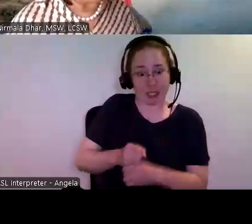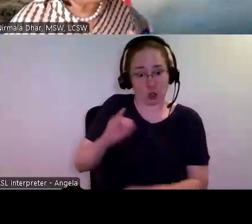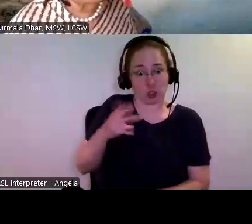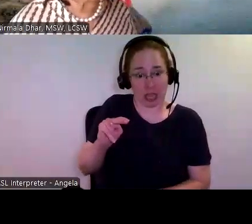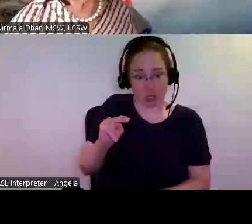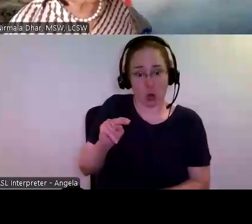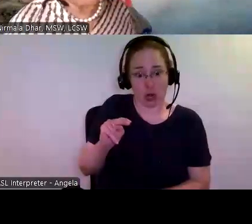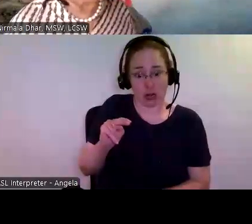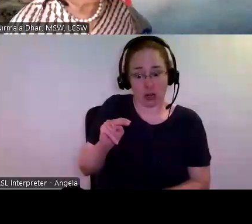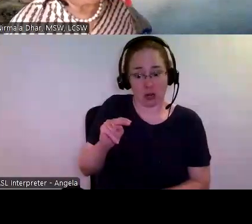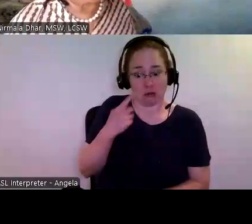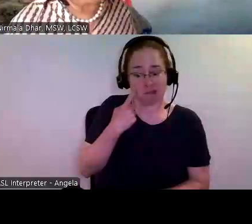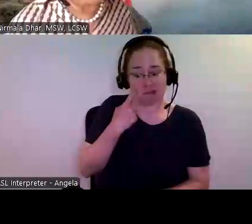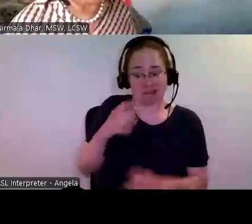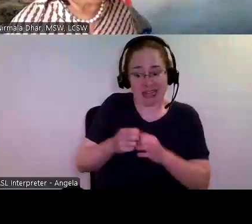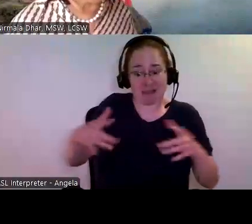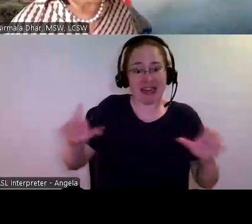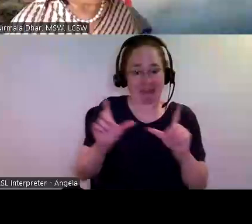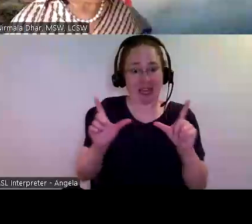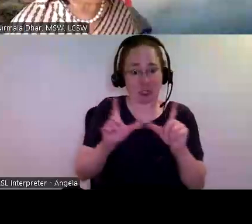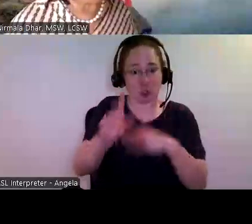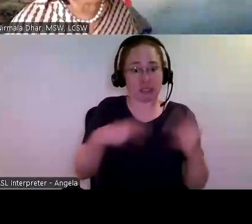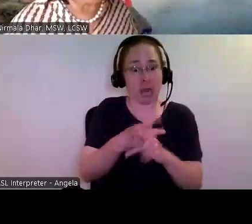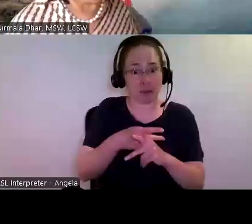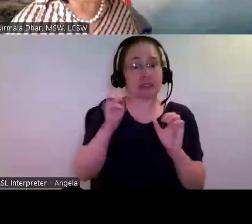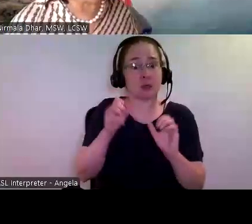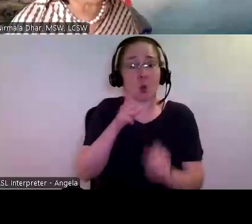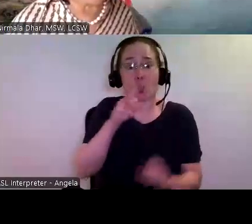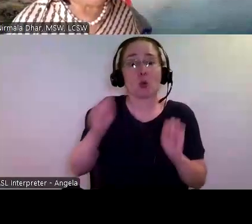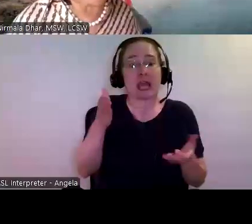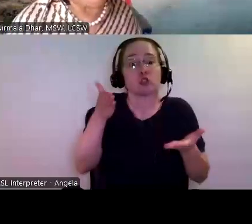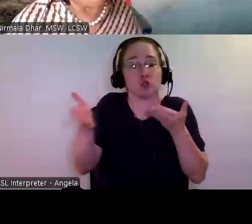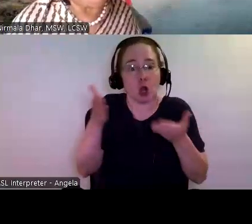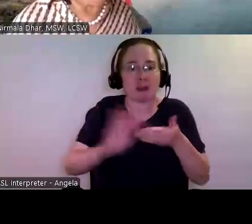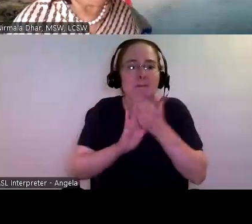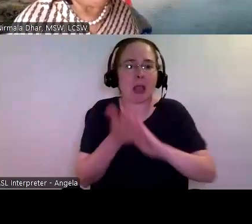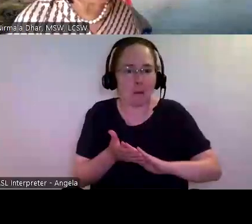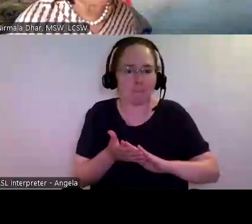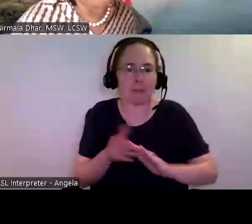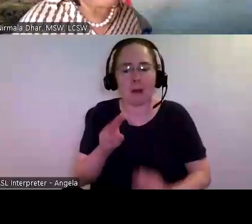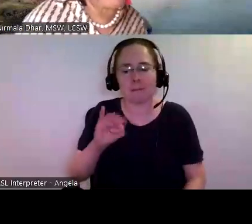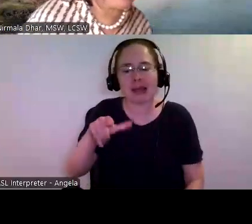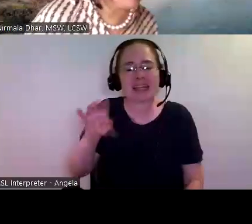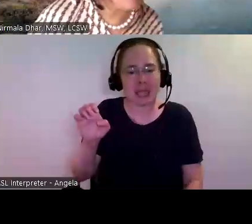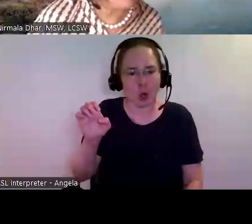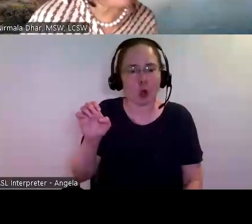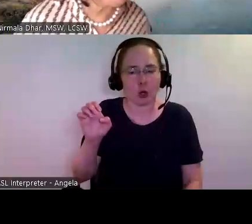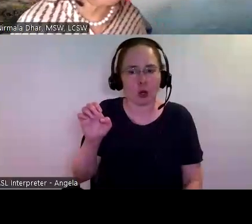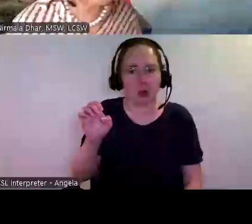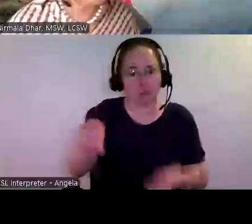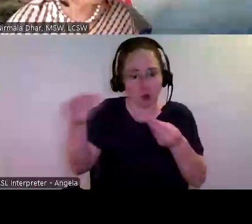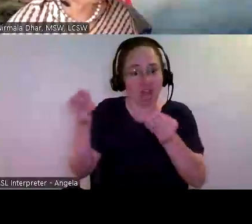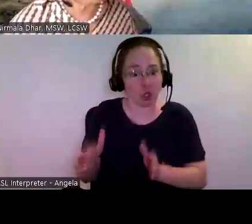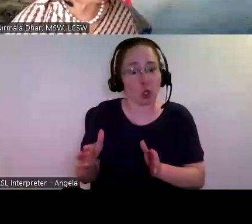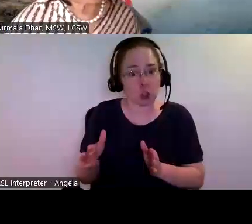they expanded the licensure types that can serve, that can become, you know, Medicare